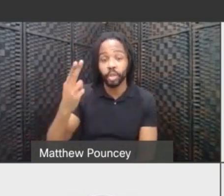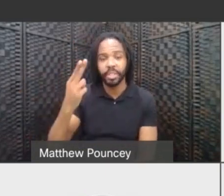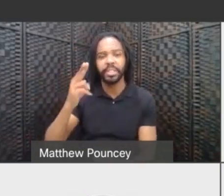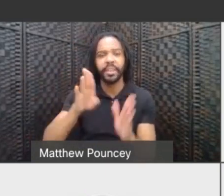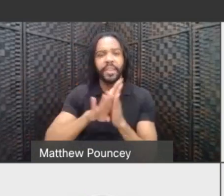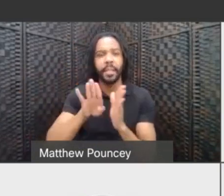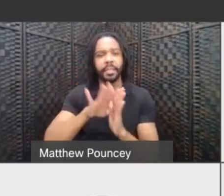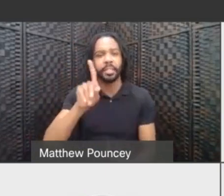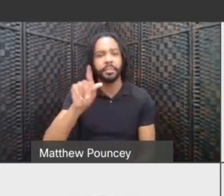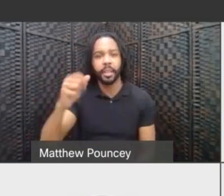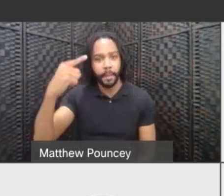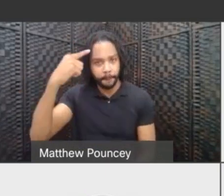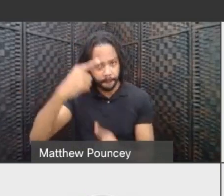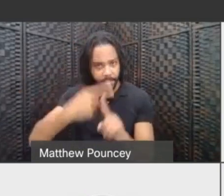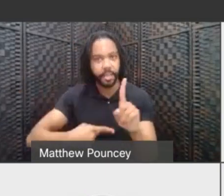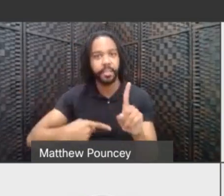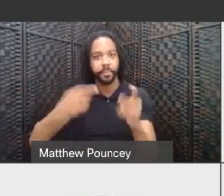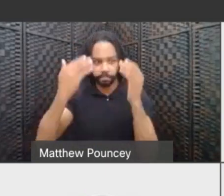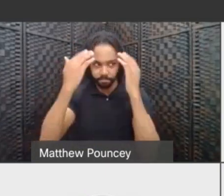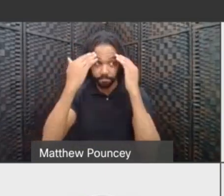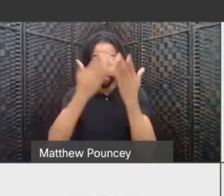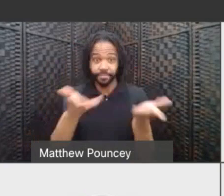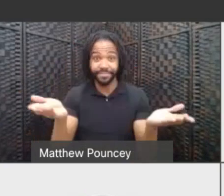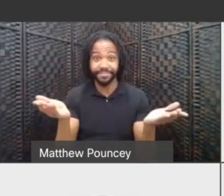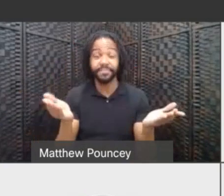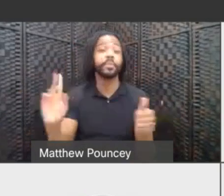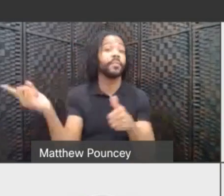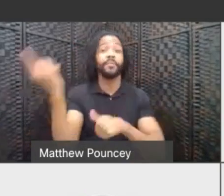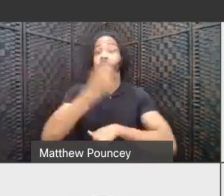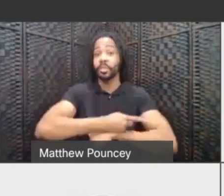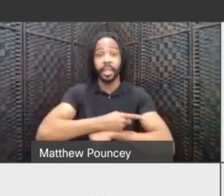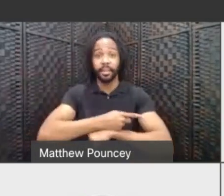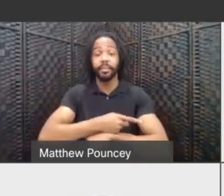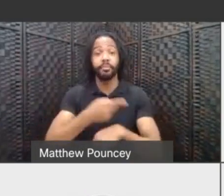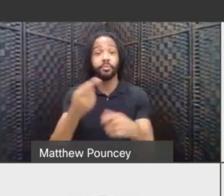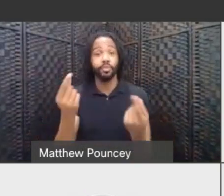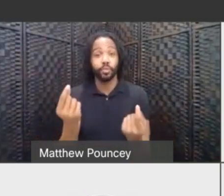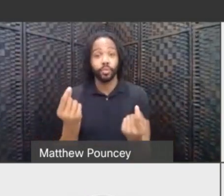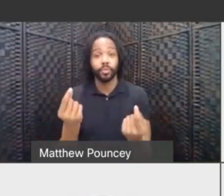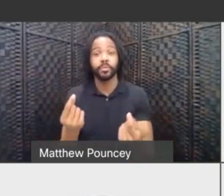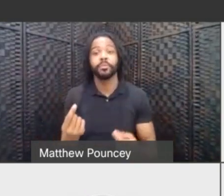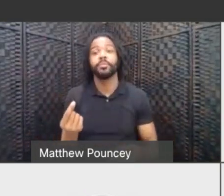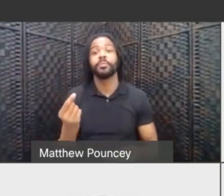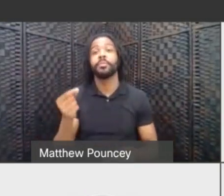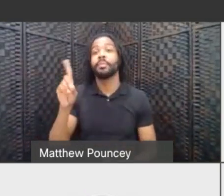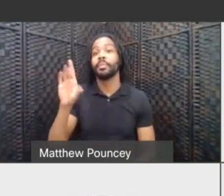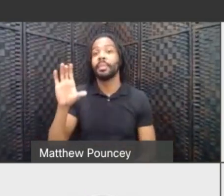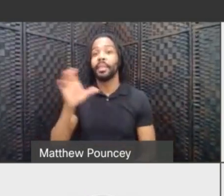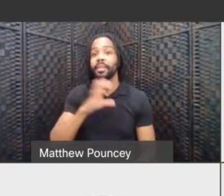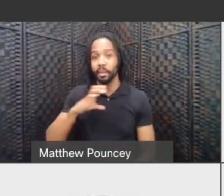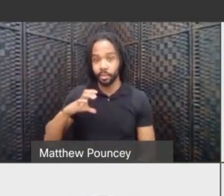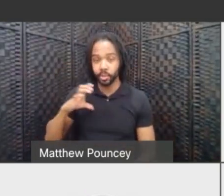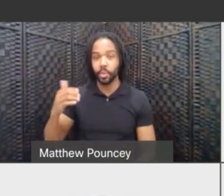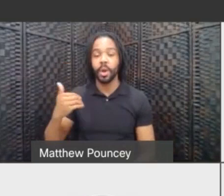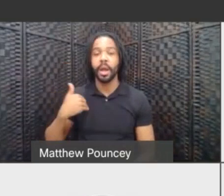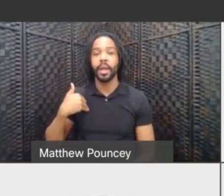Disabilities Awareness Month. And on the first day of Developmental Disabilities Awareness Month, the DC Council had